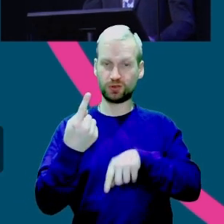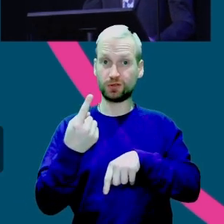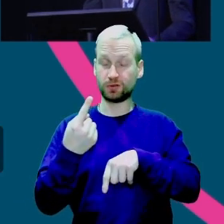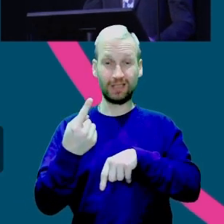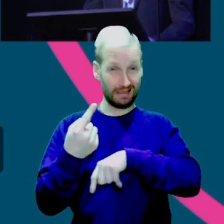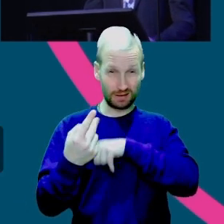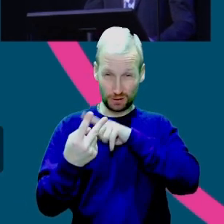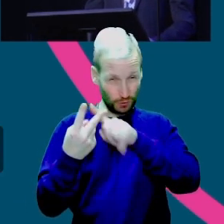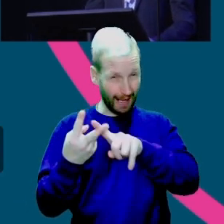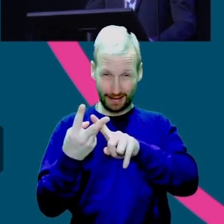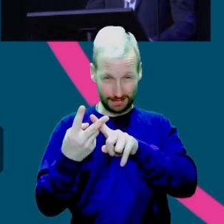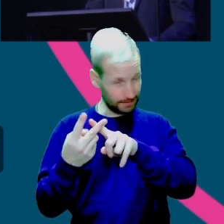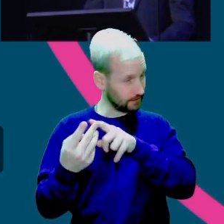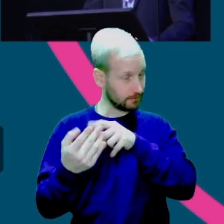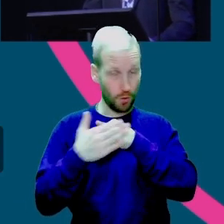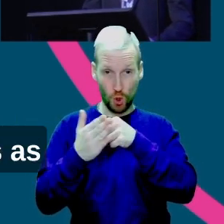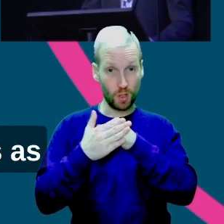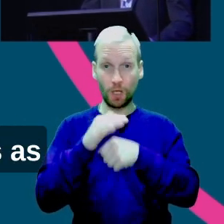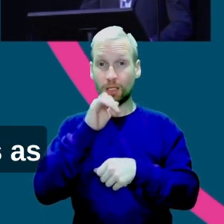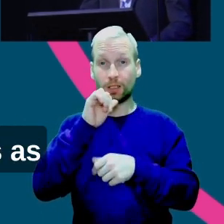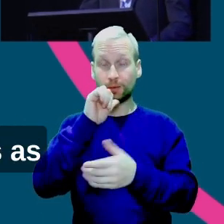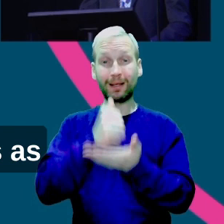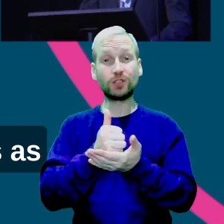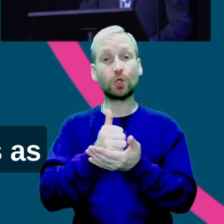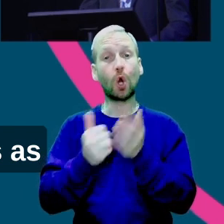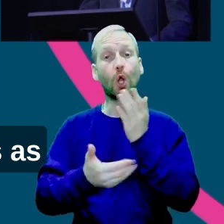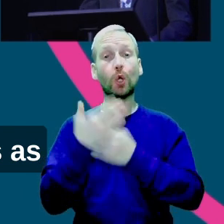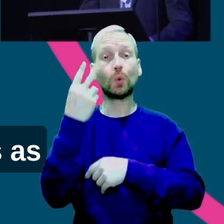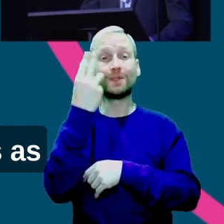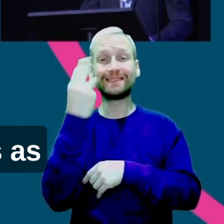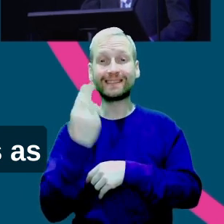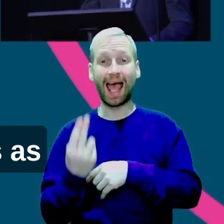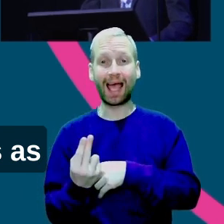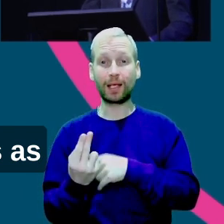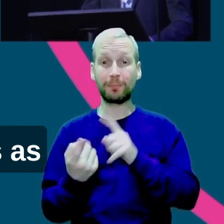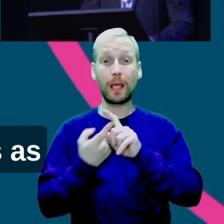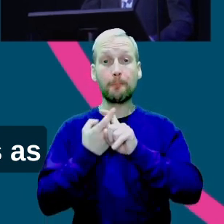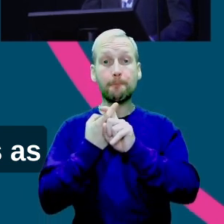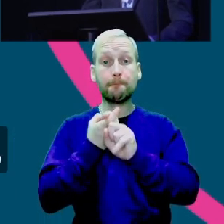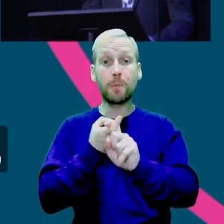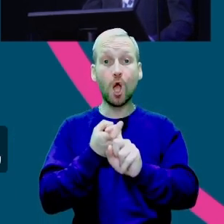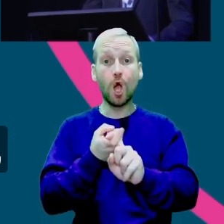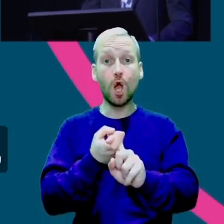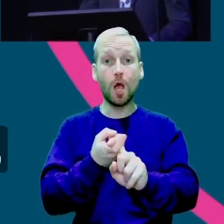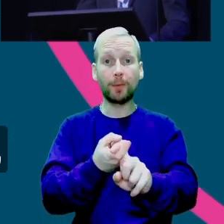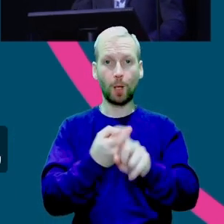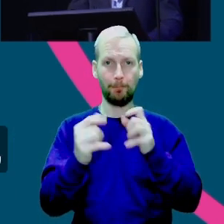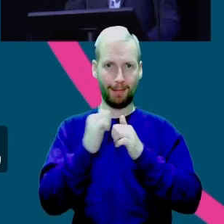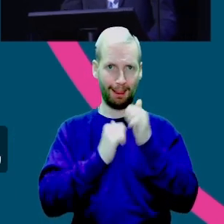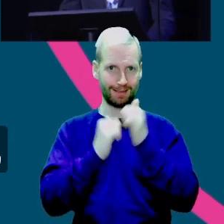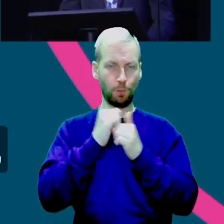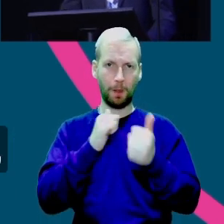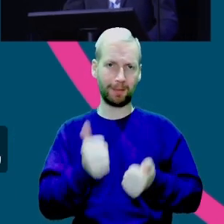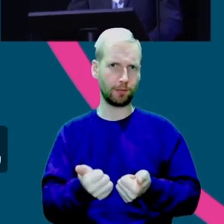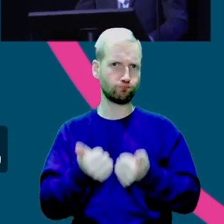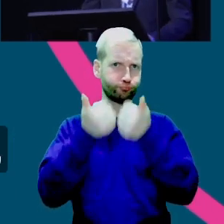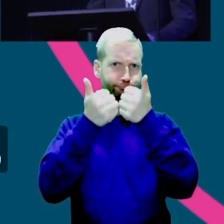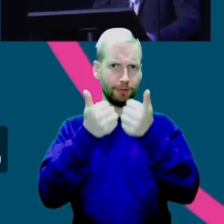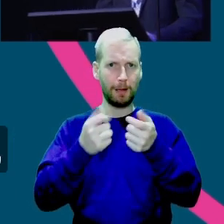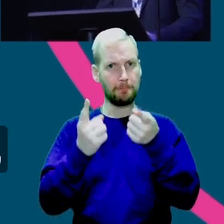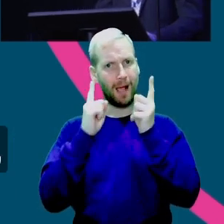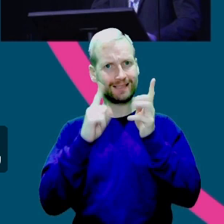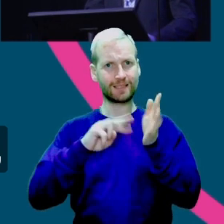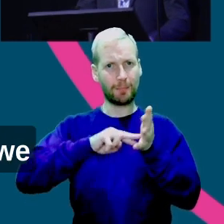So to really ensure that the design of the ward could be part of the new and permanent buildings as part of our new master plan for our